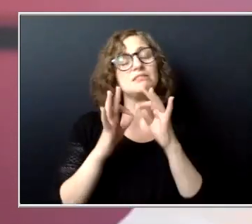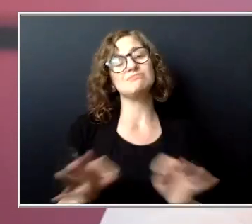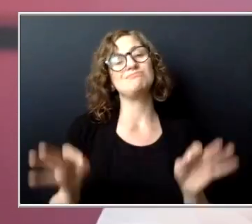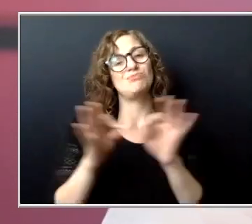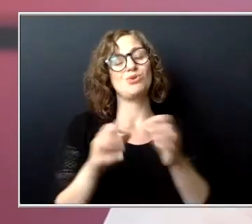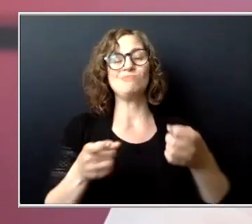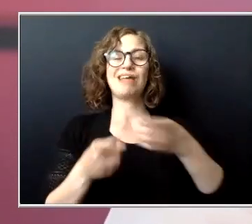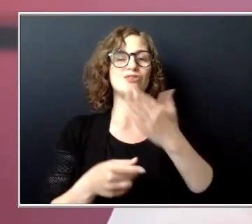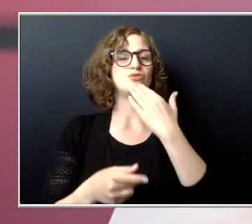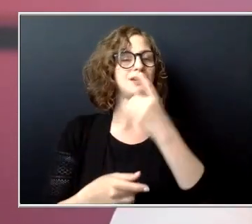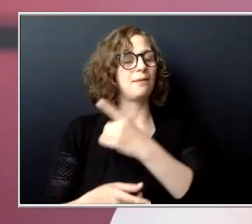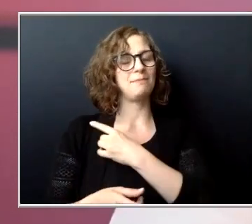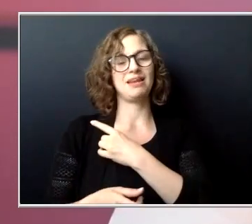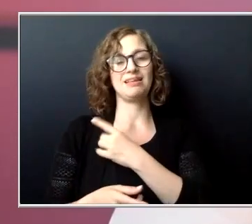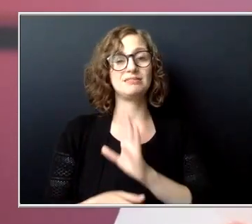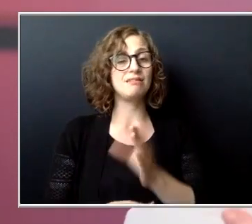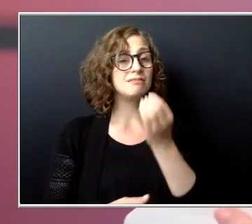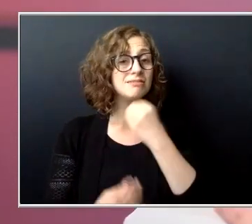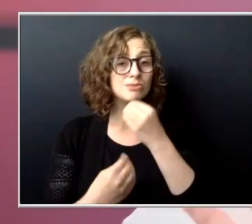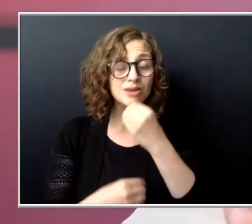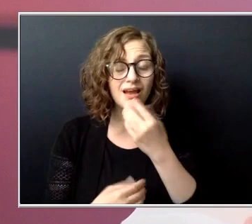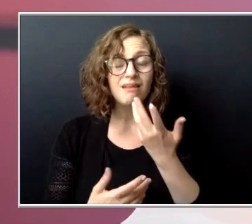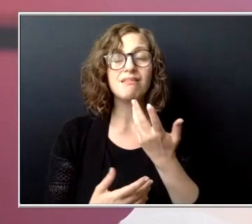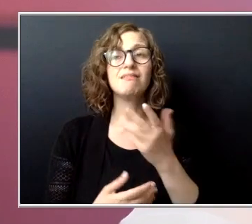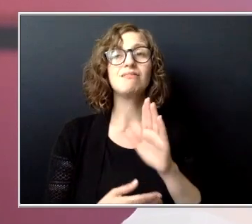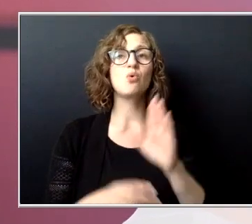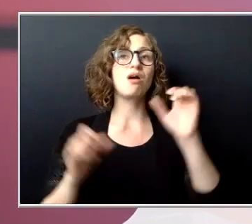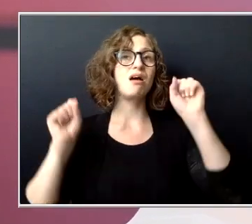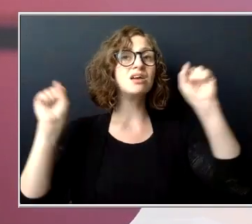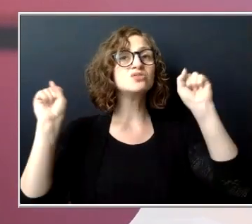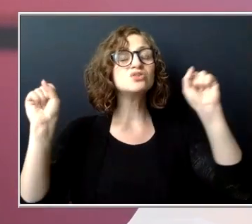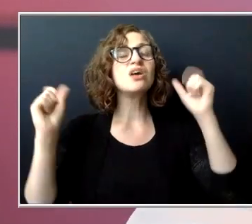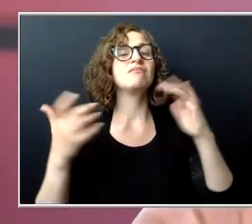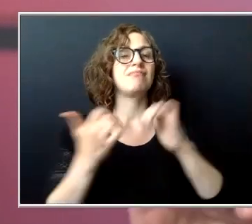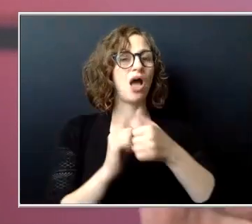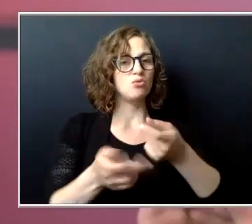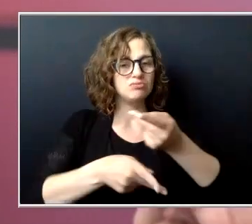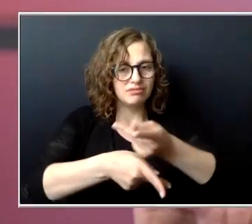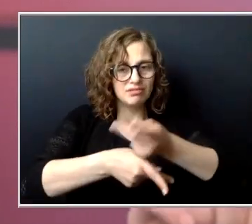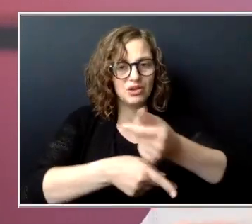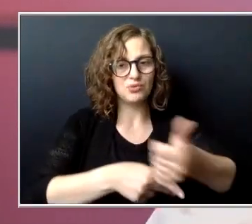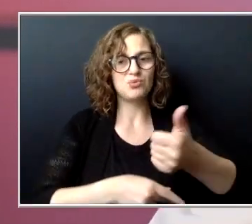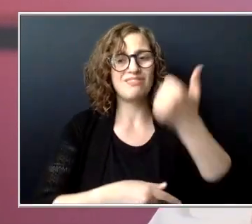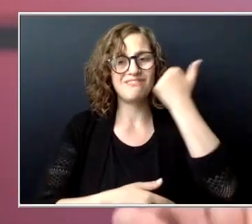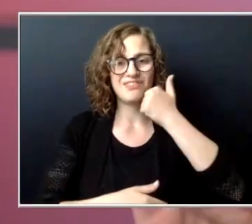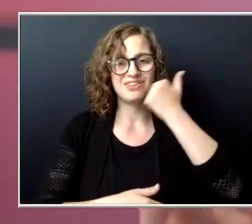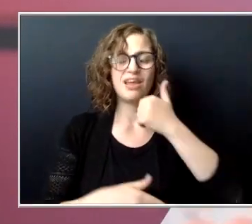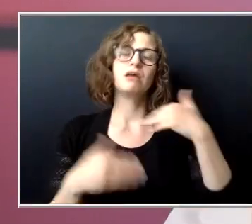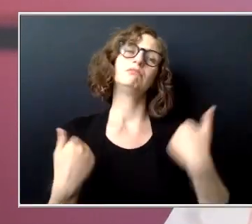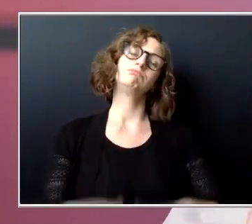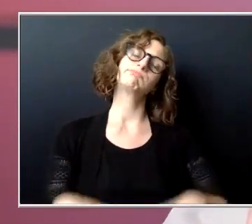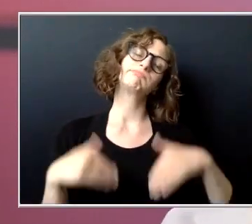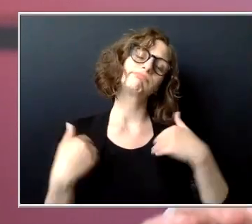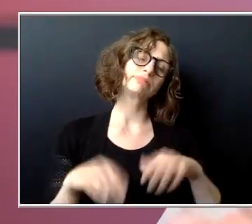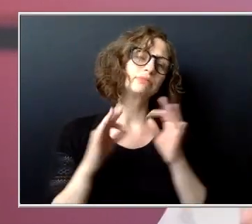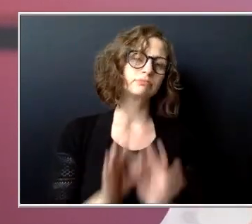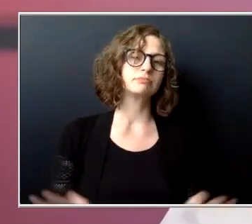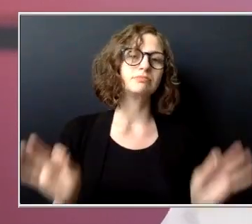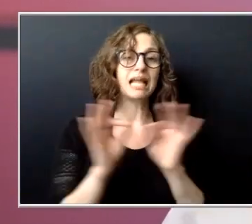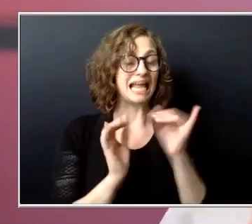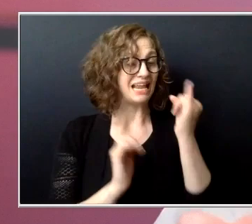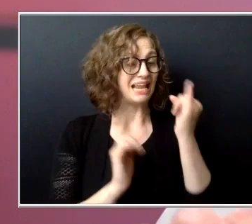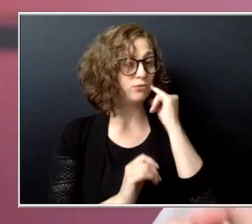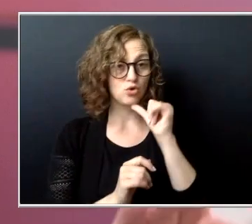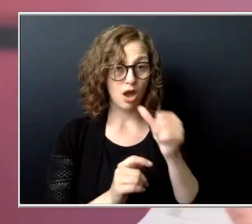diet and your exercise and how you take care of yourself day in, day out is really the foundation. And if you're not doing those things